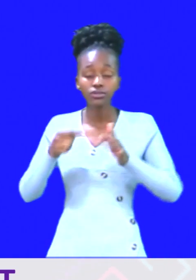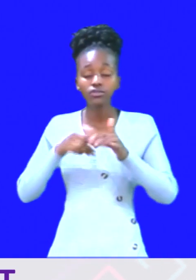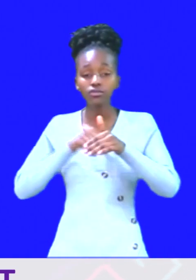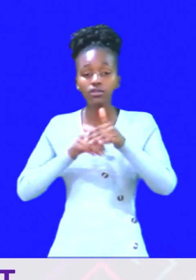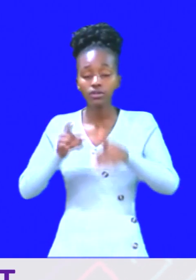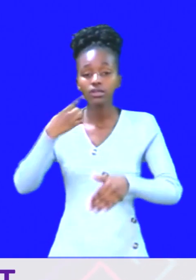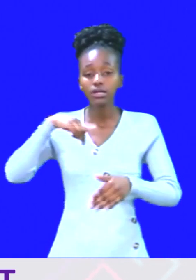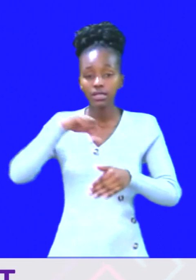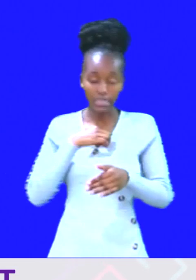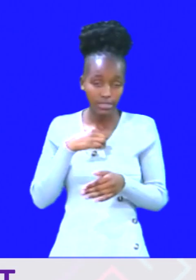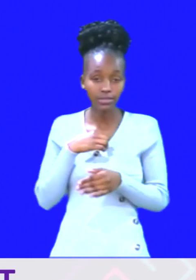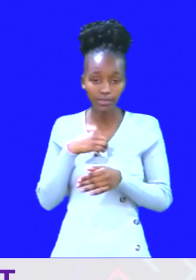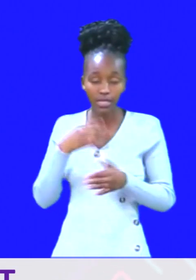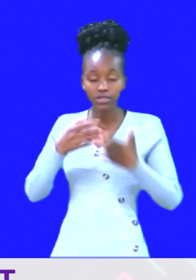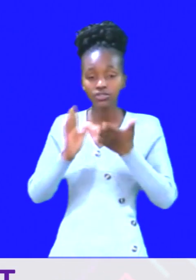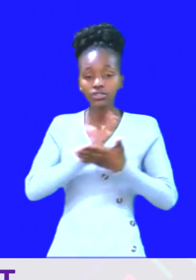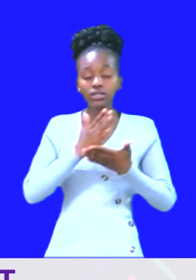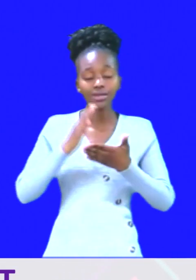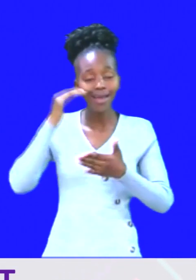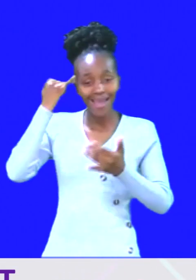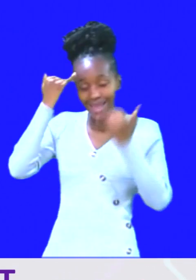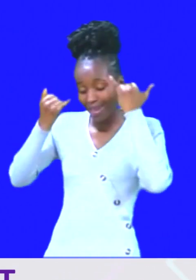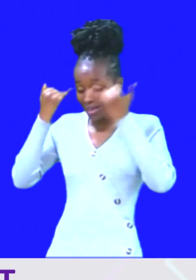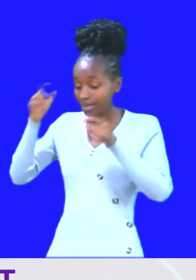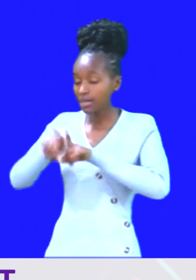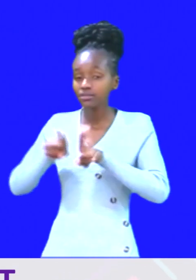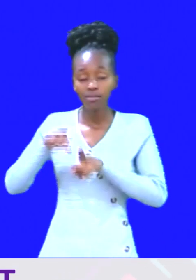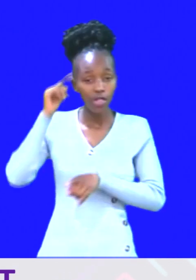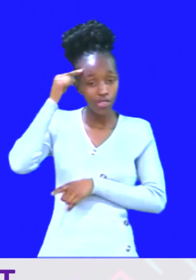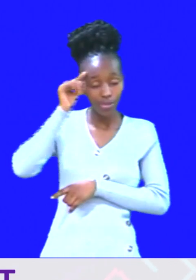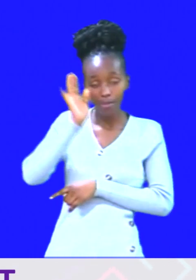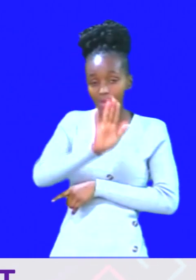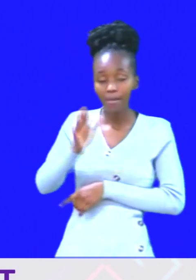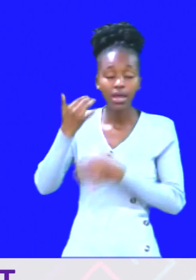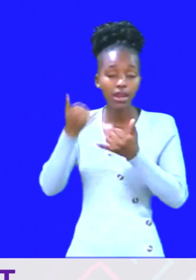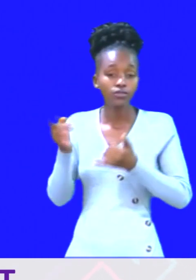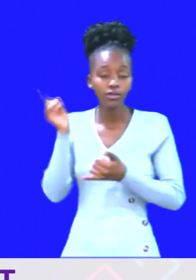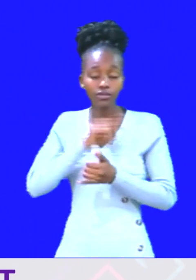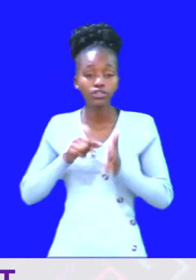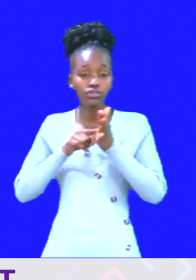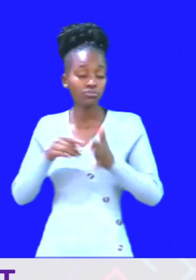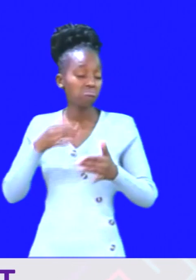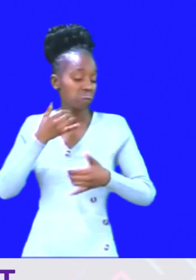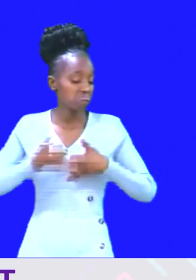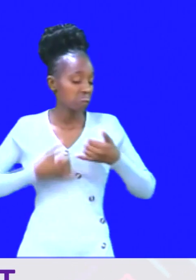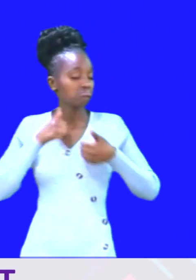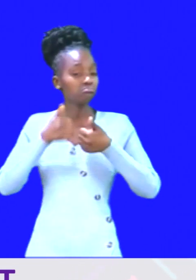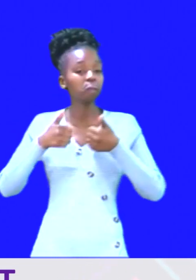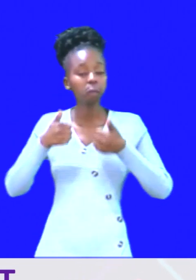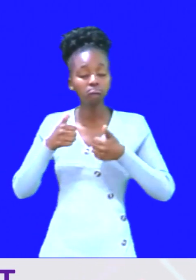commenting, giving us, share your ideas, share your thoughts, and it has been a wrap. Mm-hmm. I've enjoyed being with